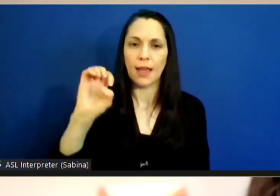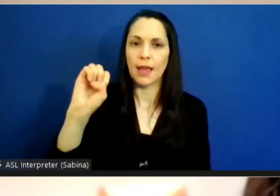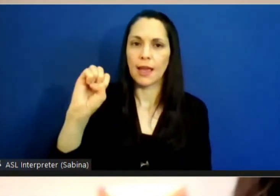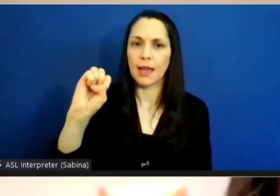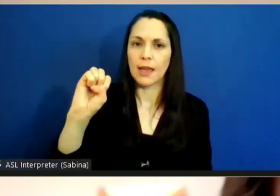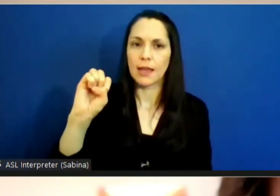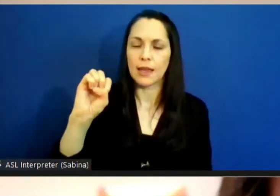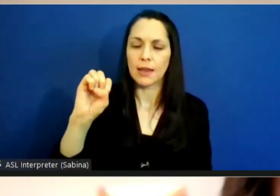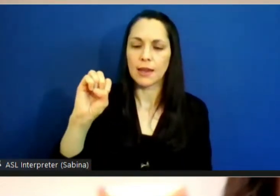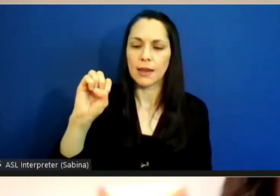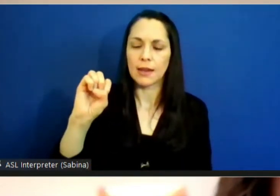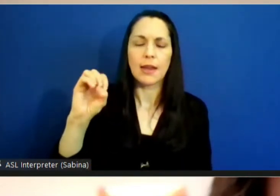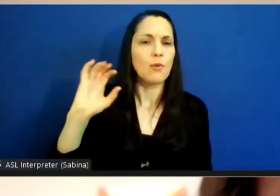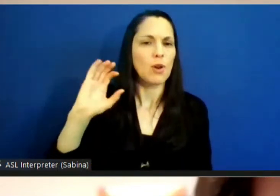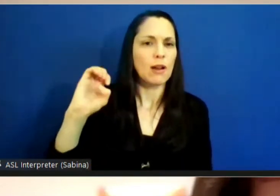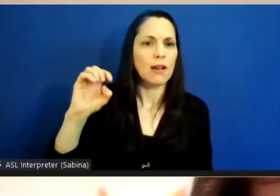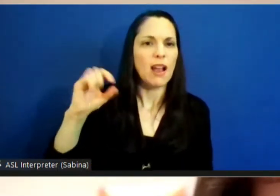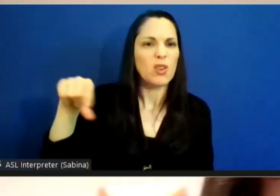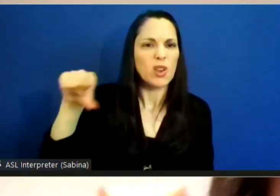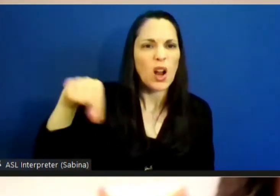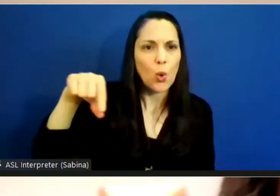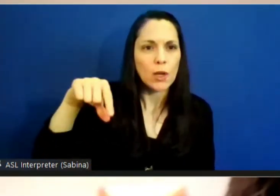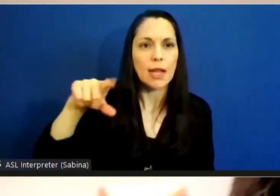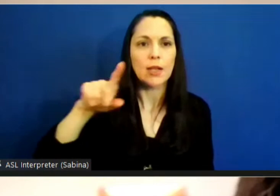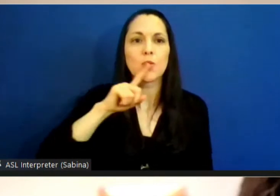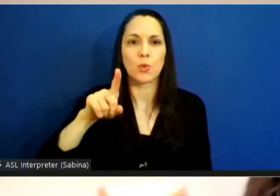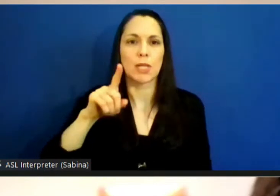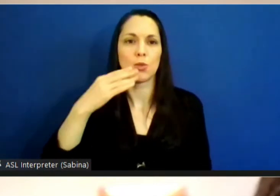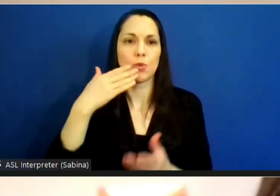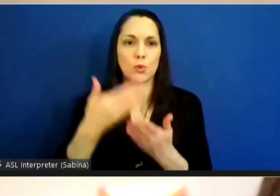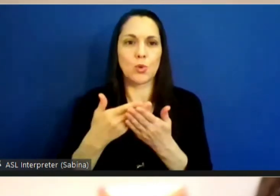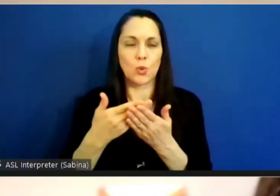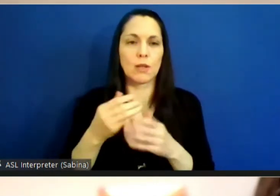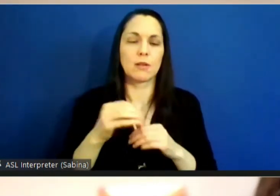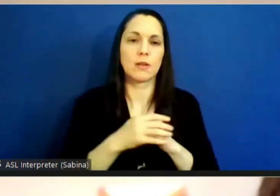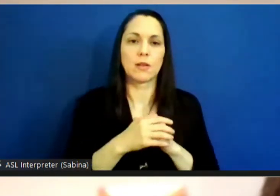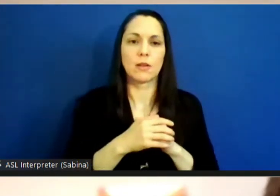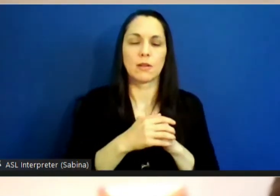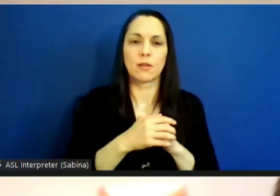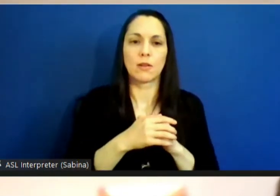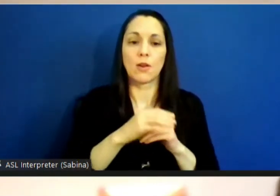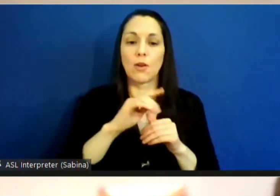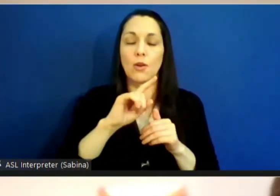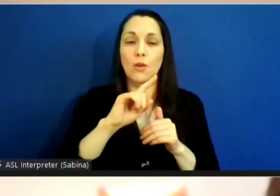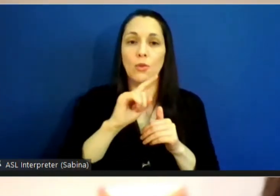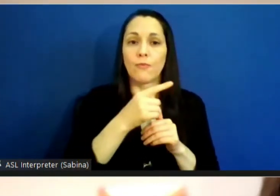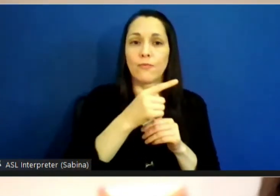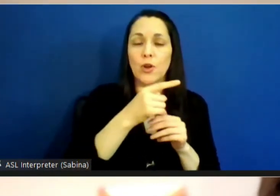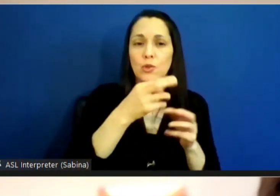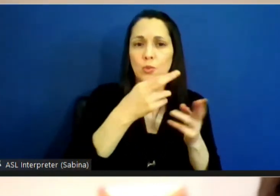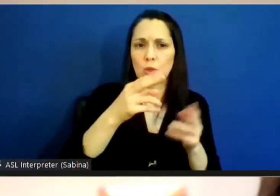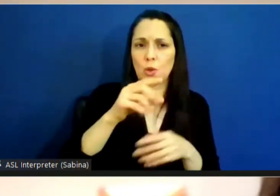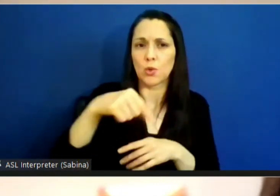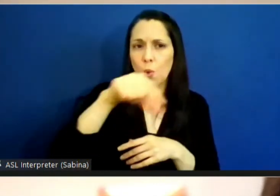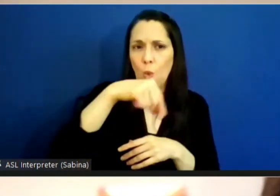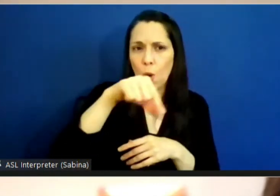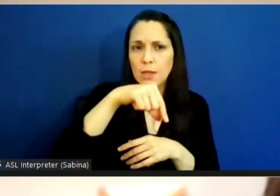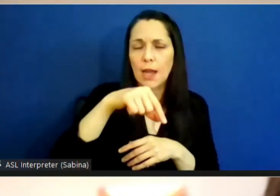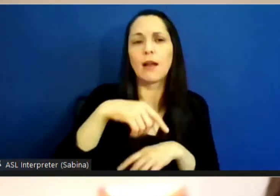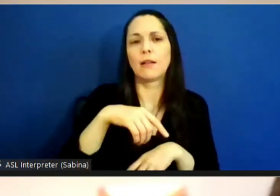quartiles are doing very well. In the first or least resourced quartile, we have